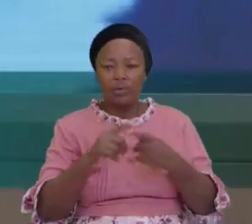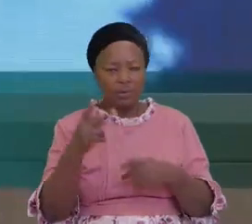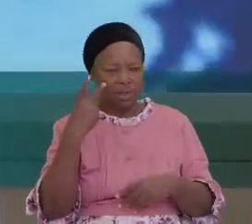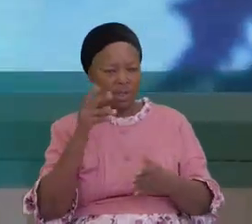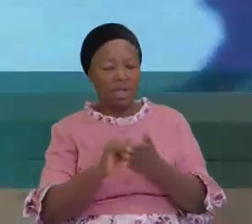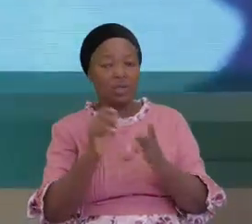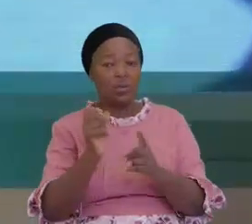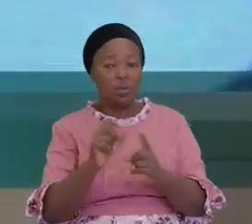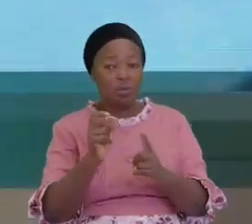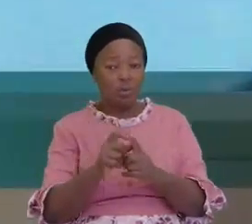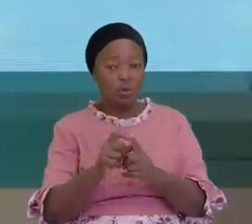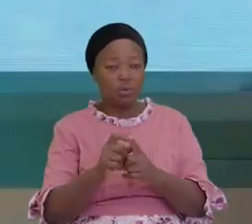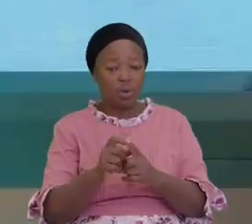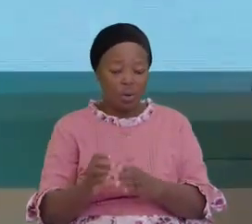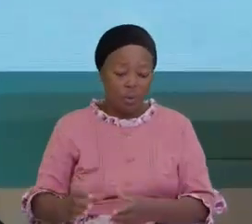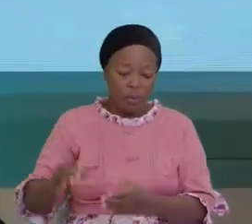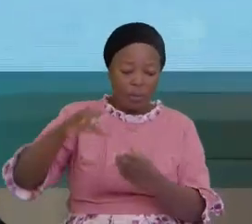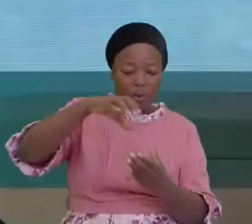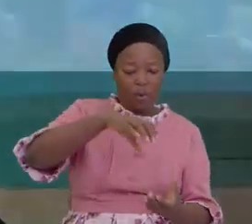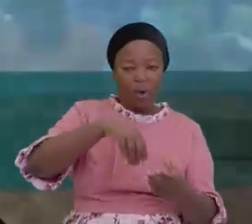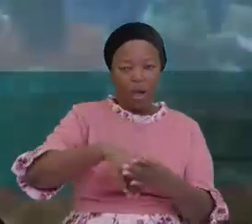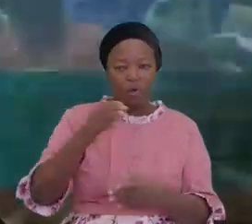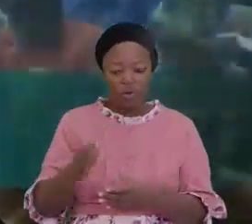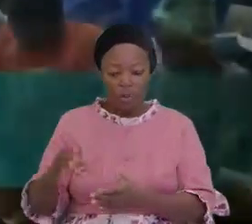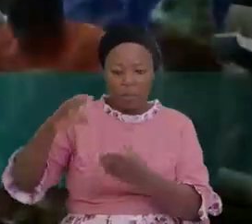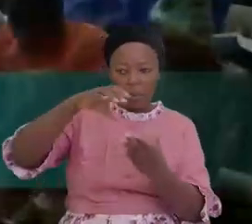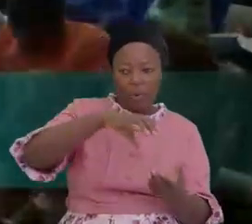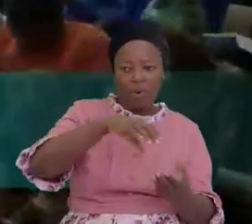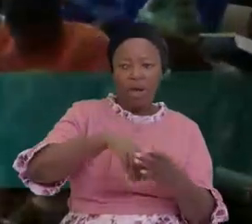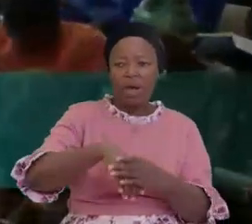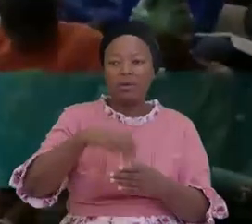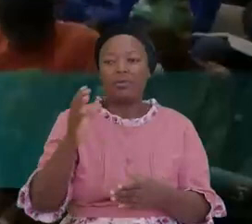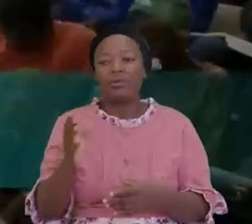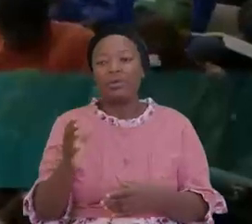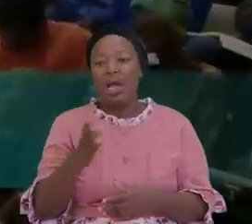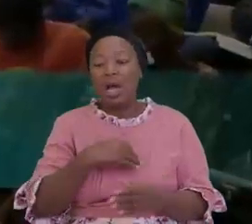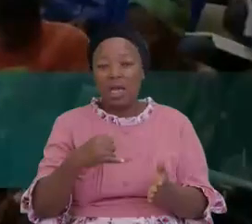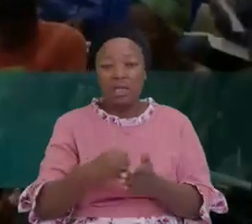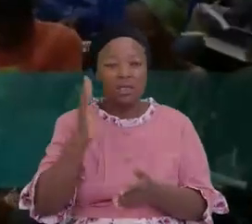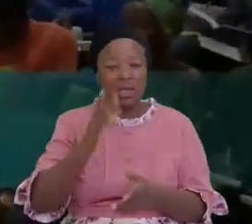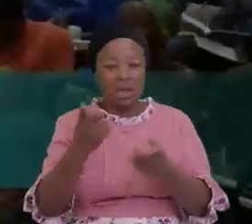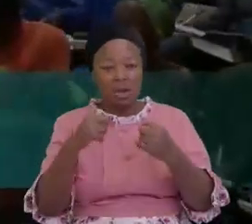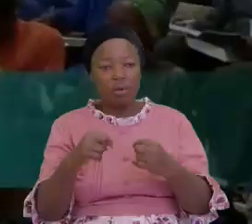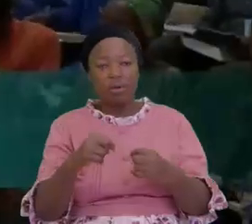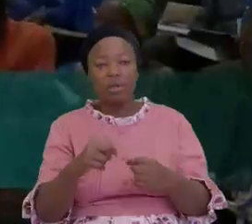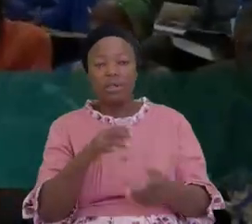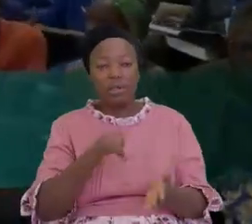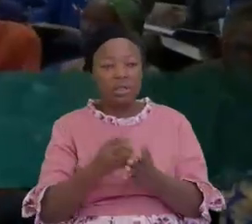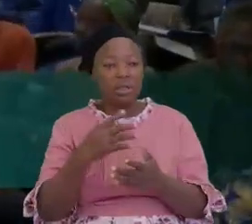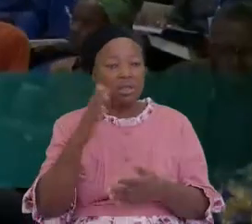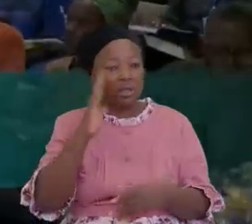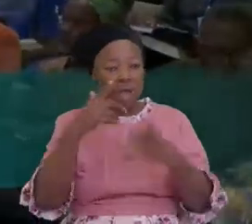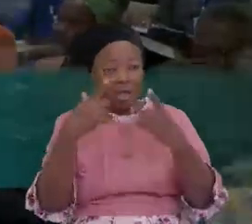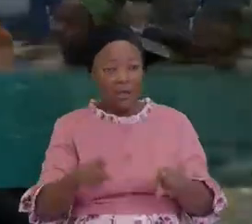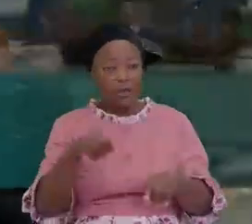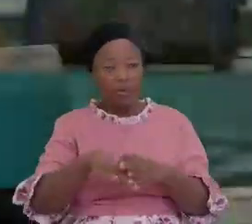word, pour out, pour out. And it shall come to pass in the last days, says